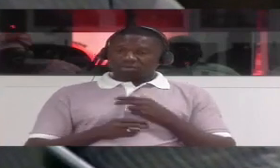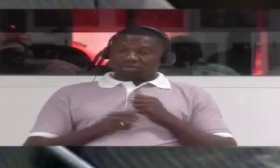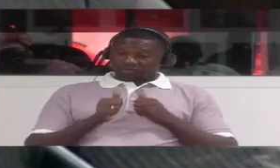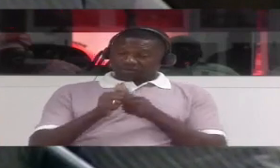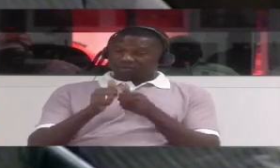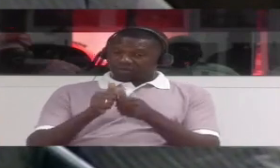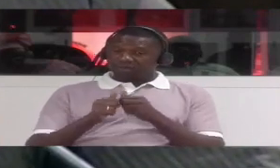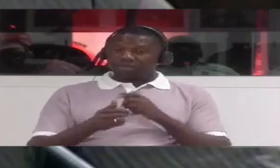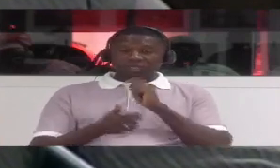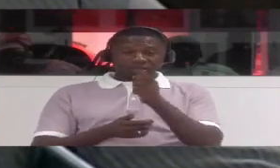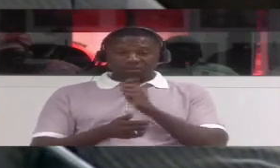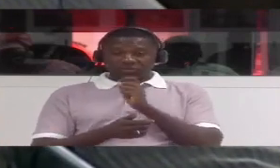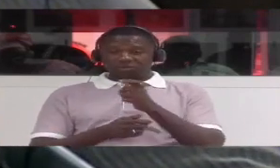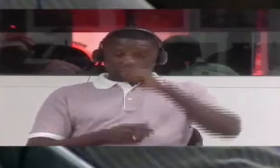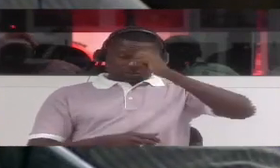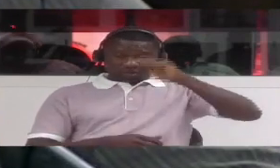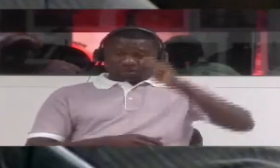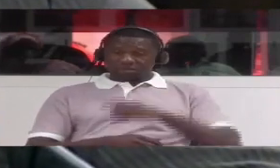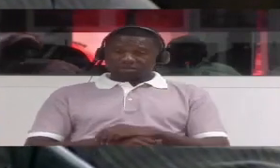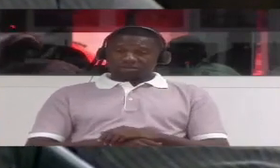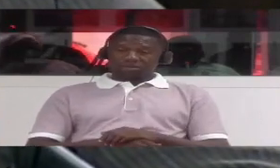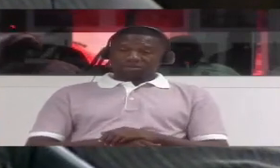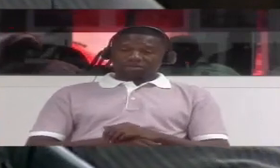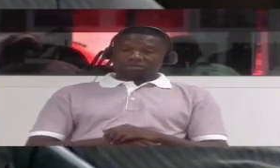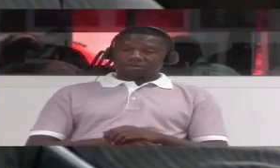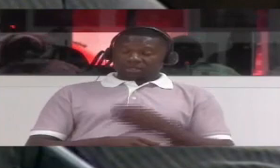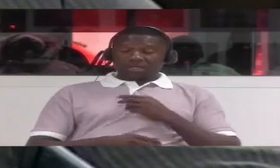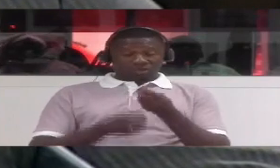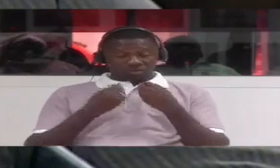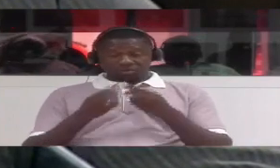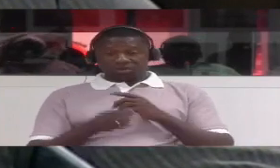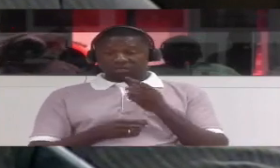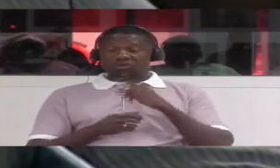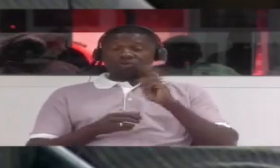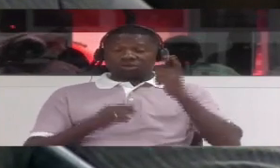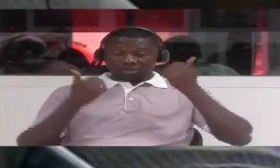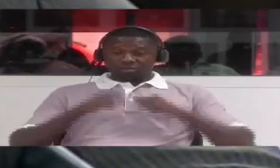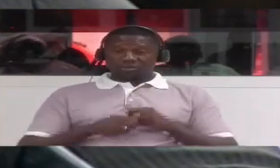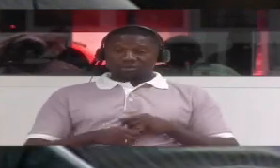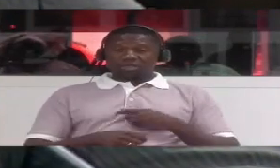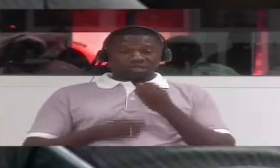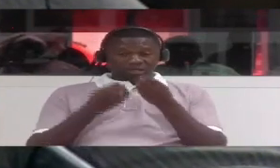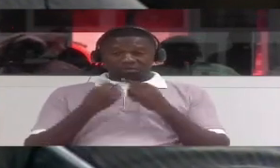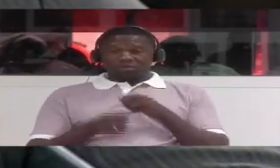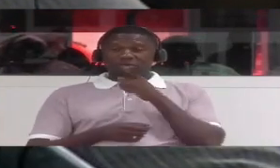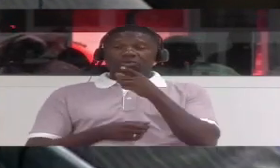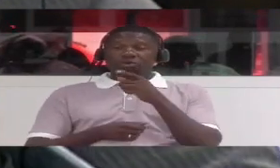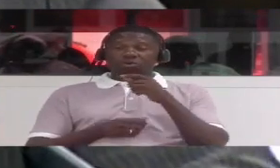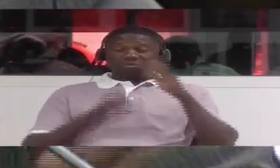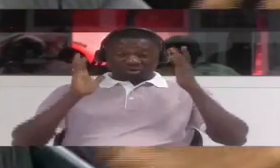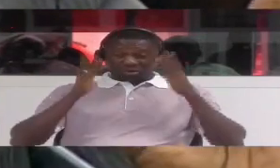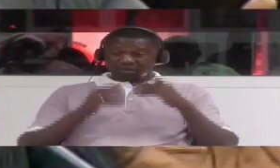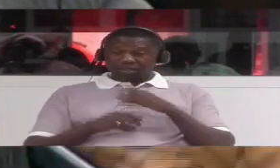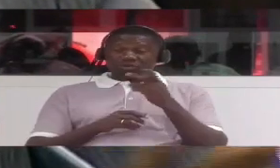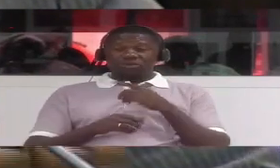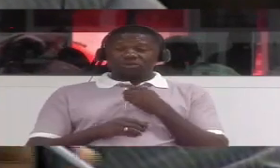police anonymously, and they told me that that's what happened. Your case, they told me, actually was the last straw